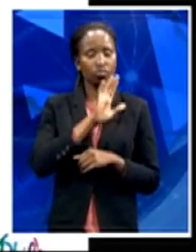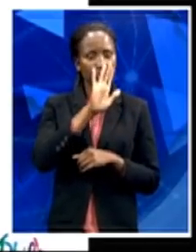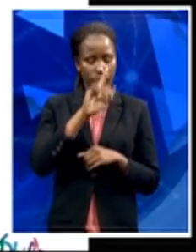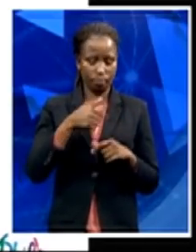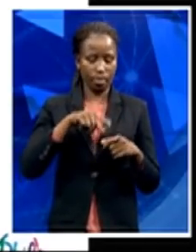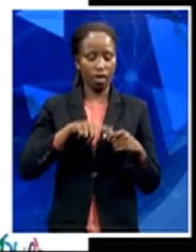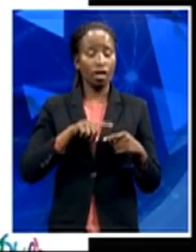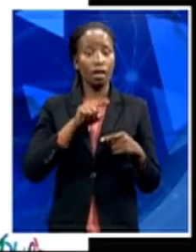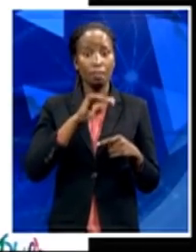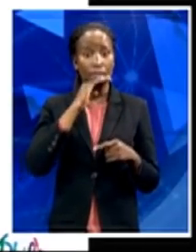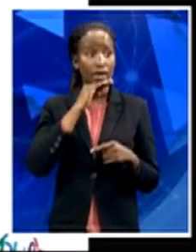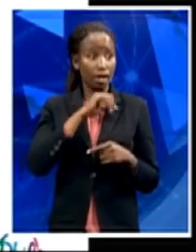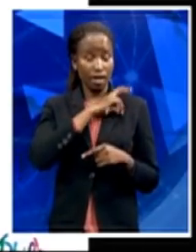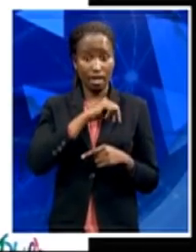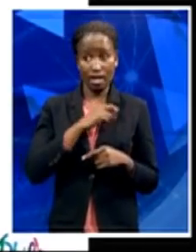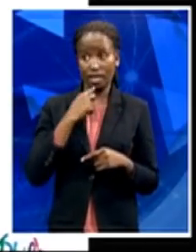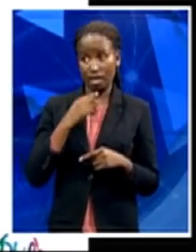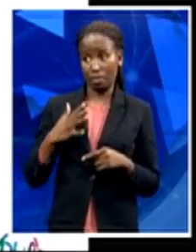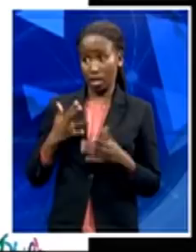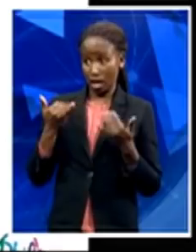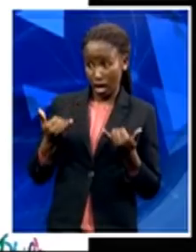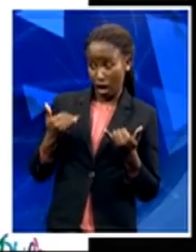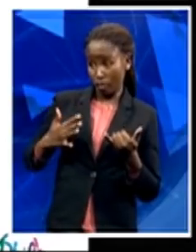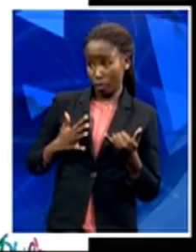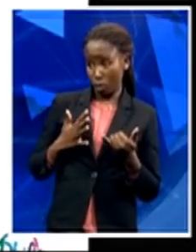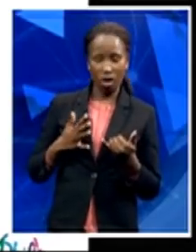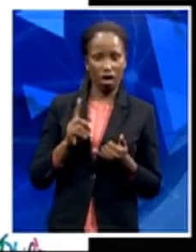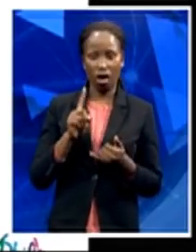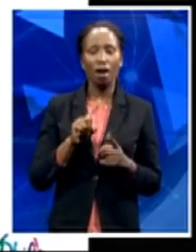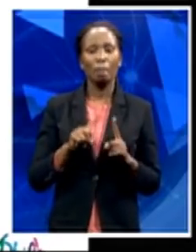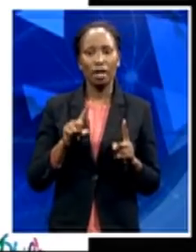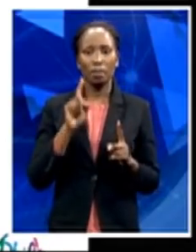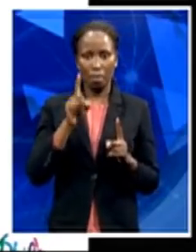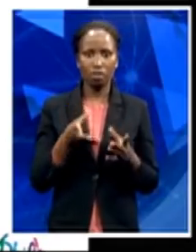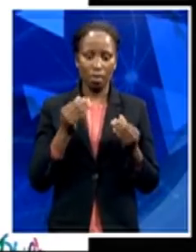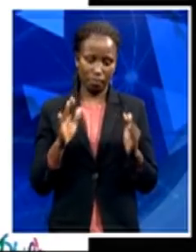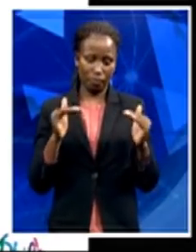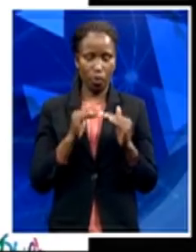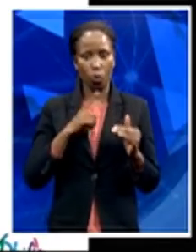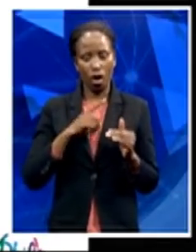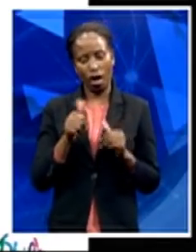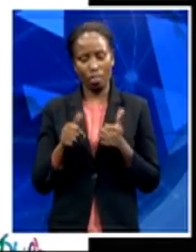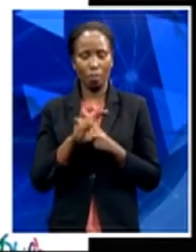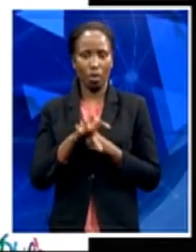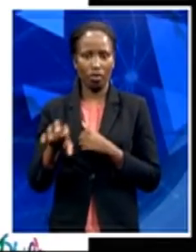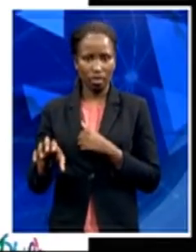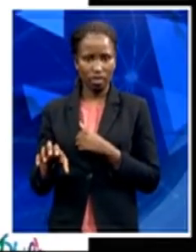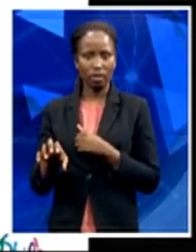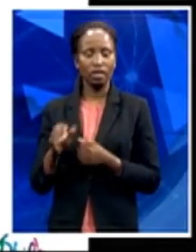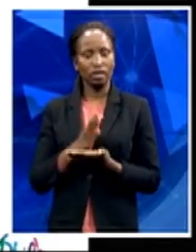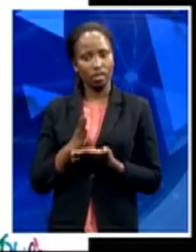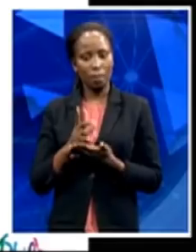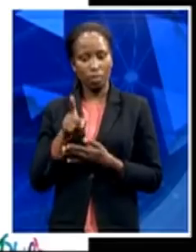now, it's just that, other provinces have also caught up. So in terms of ensuring that there's equitable